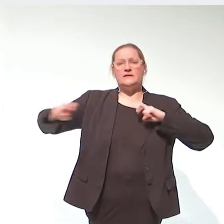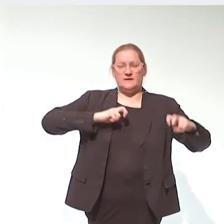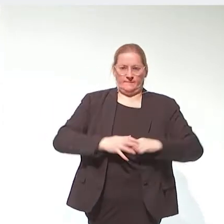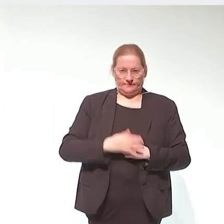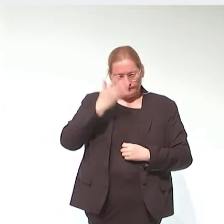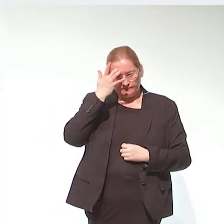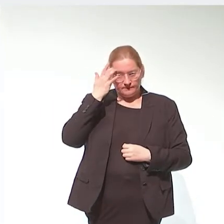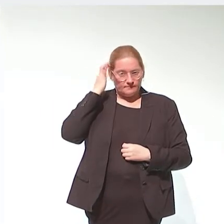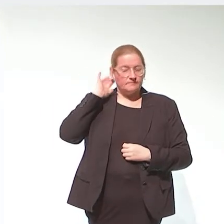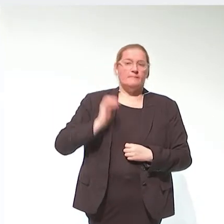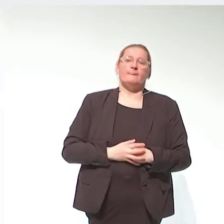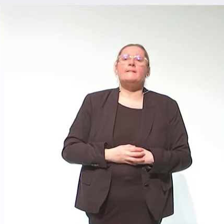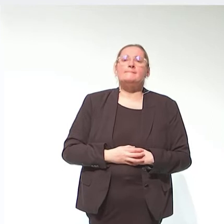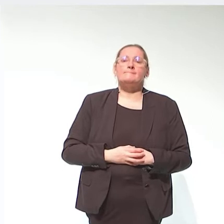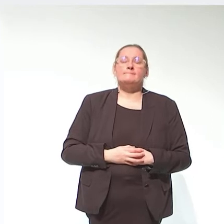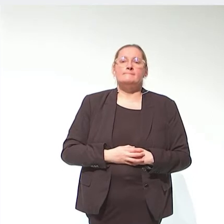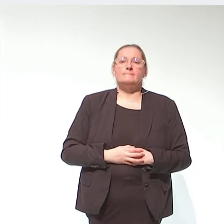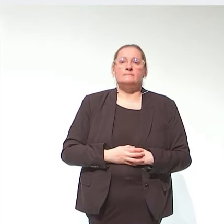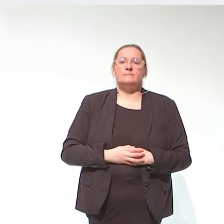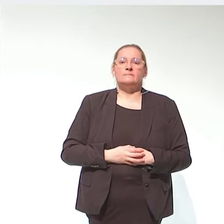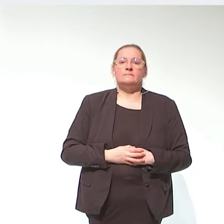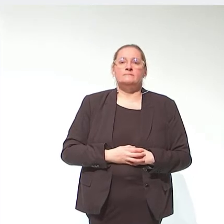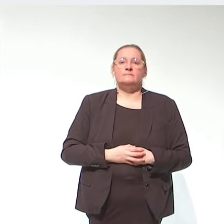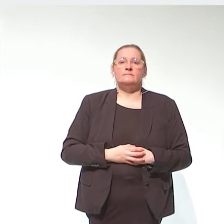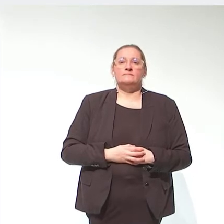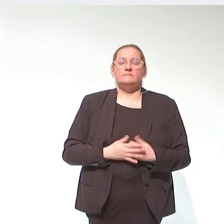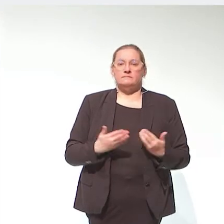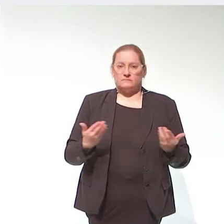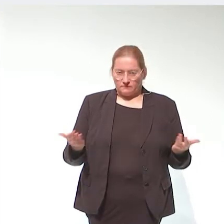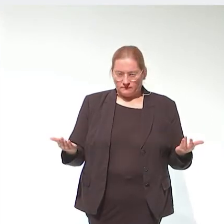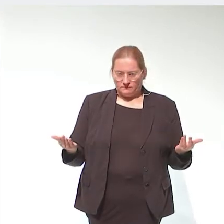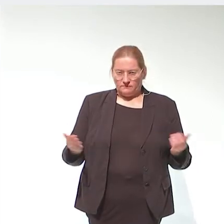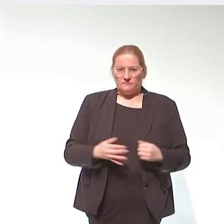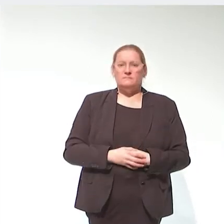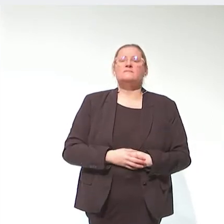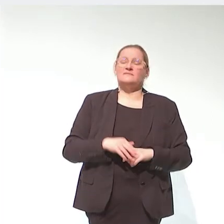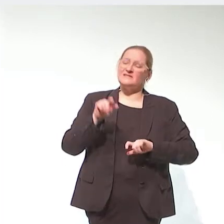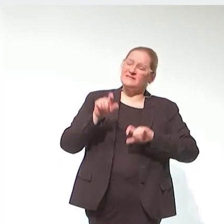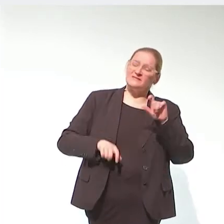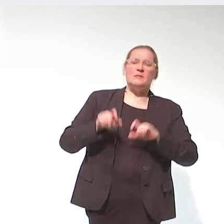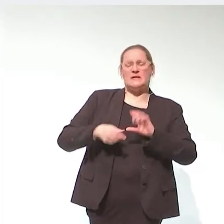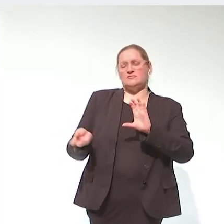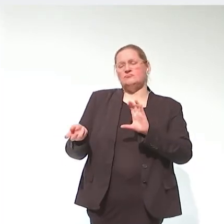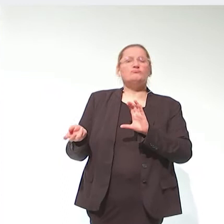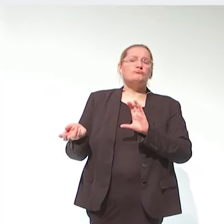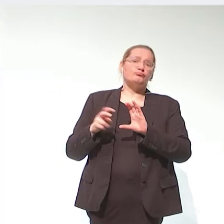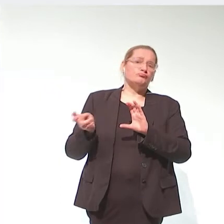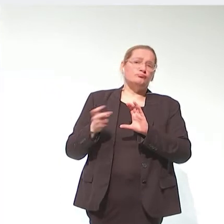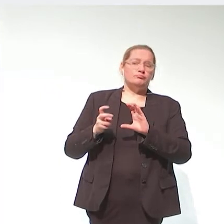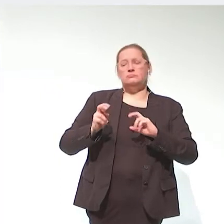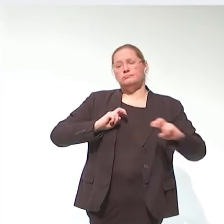non-discrimination in access to transport and to receive assistance free of charge for passengers with disabilities or